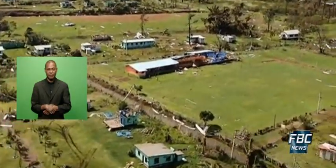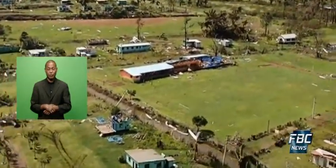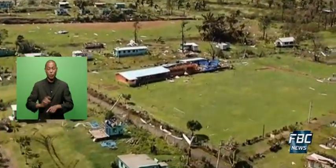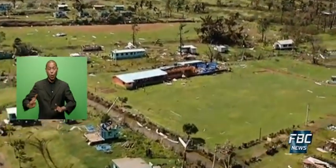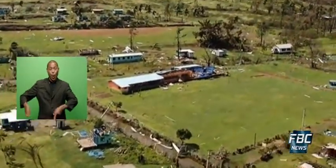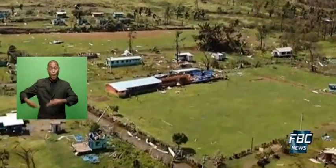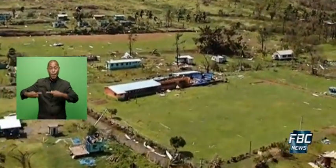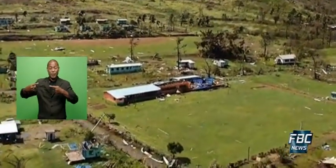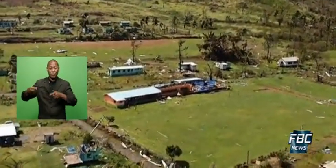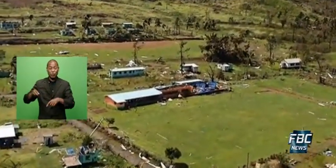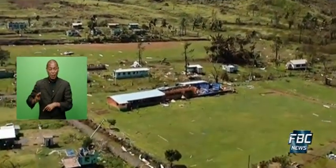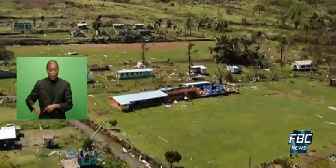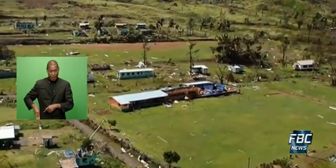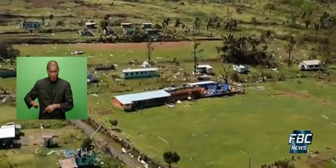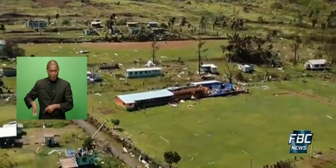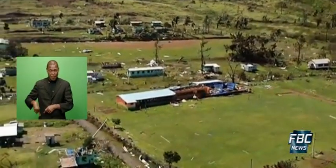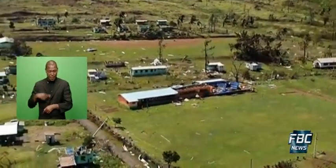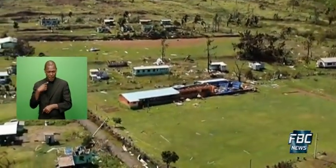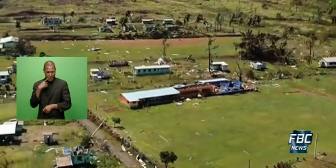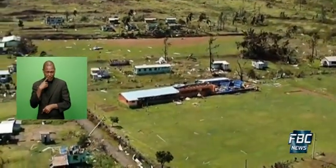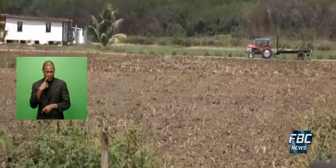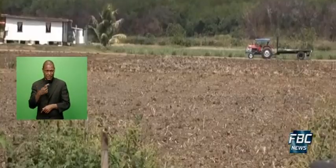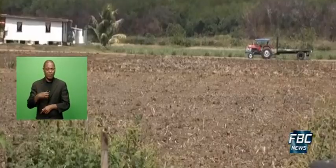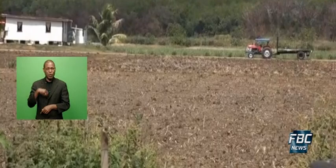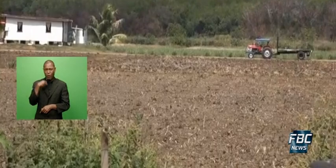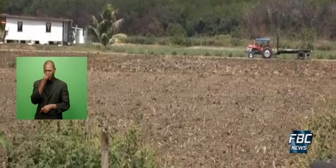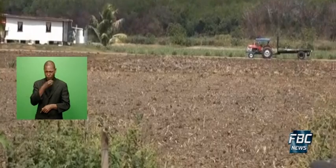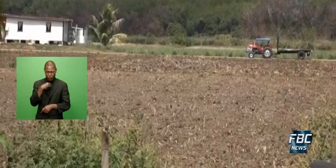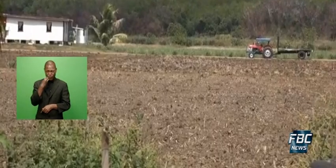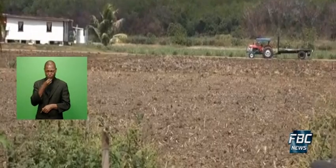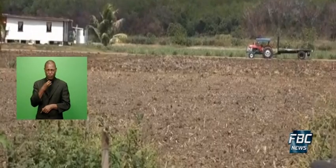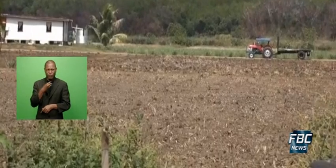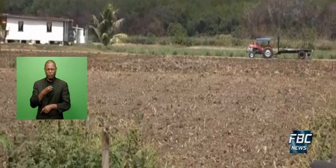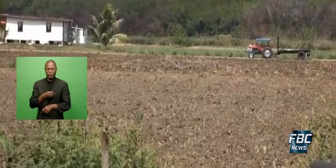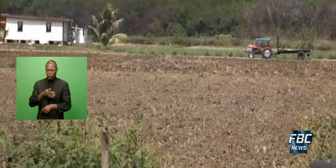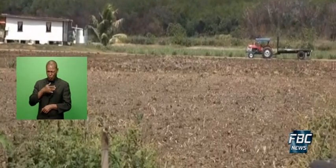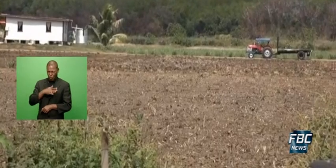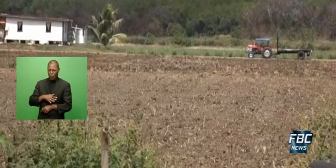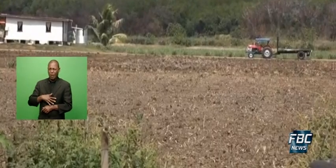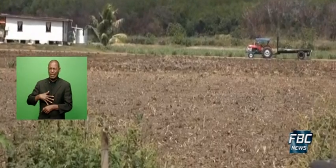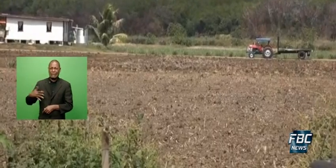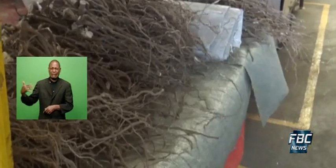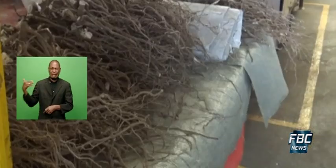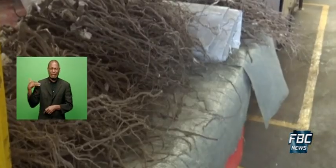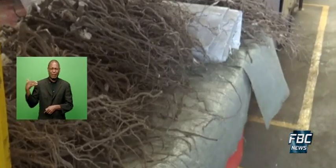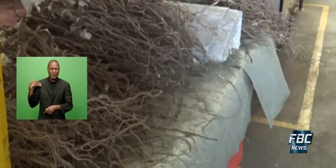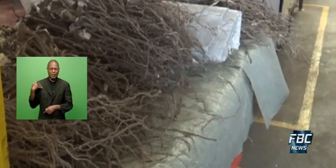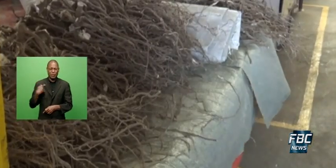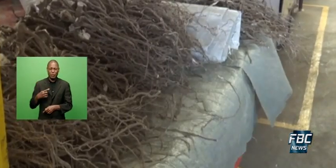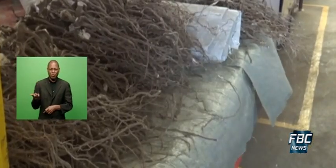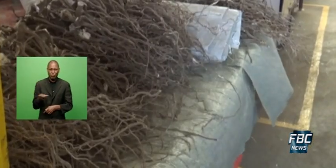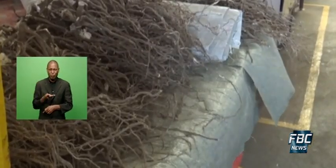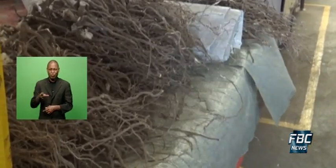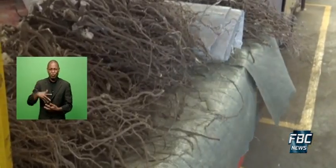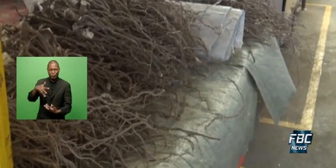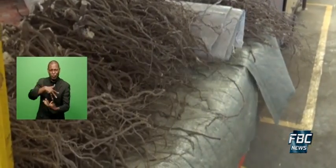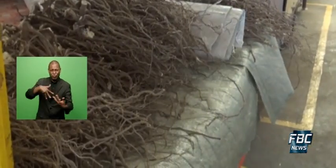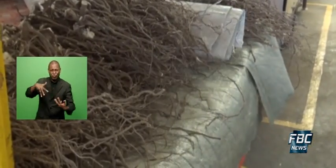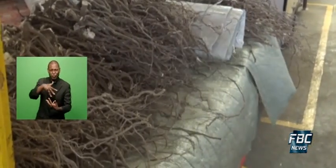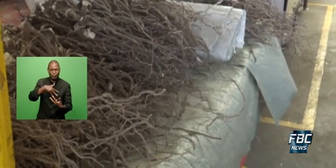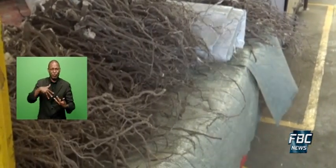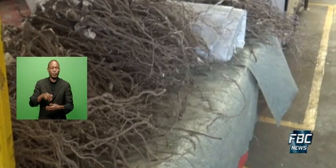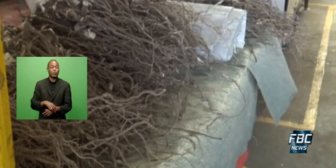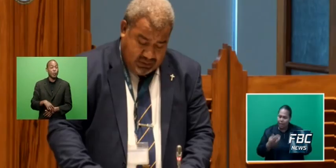MP Jesse Sokoro says food security is still a concern for those affected by TC Yasa and Ana. The ministry needs to